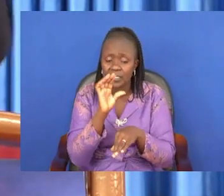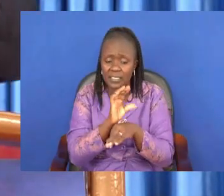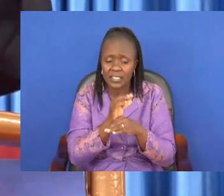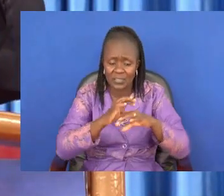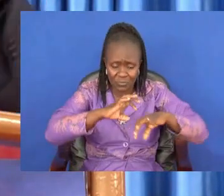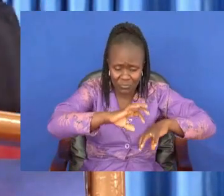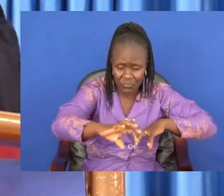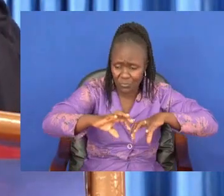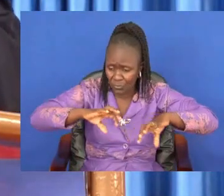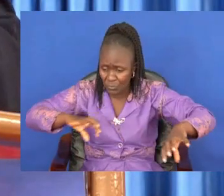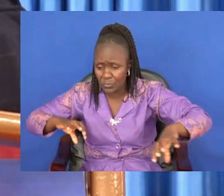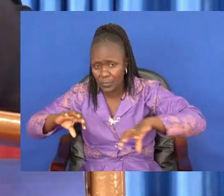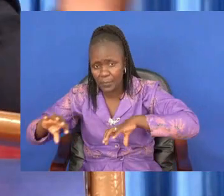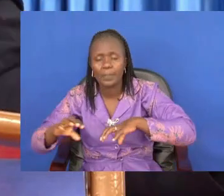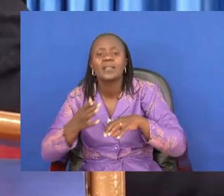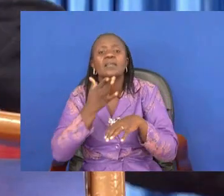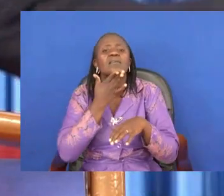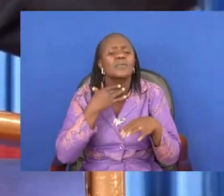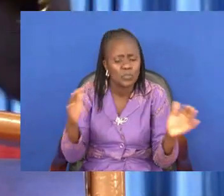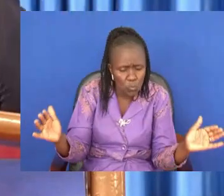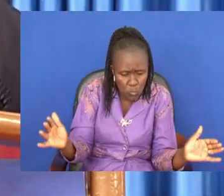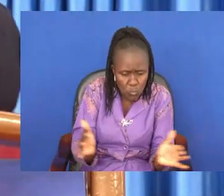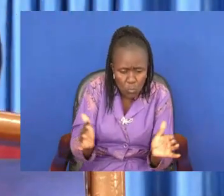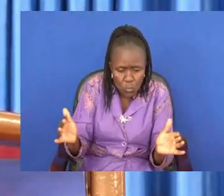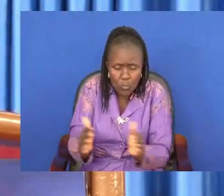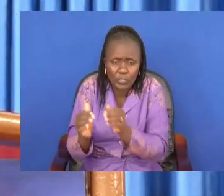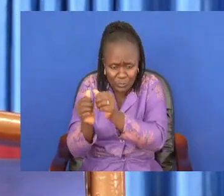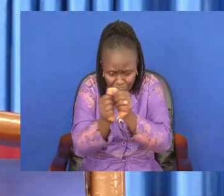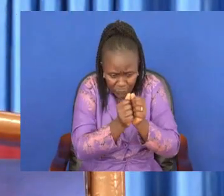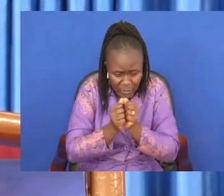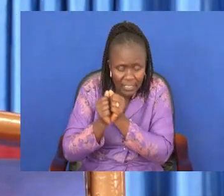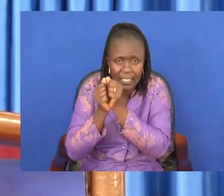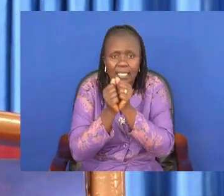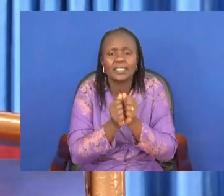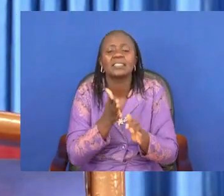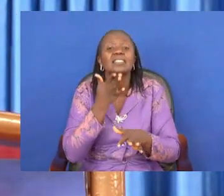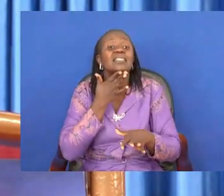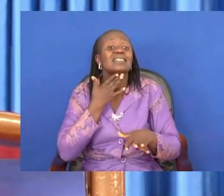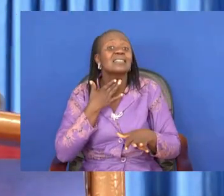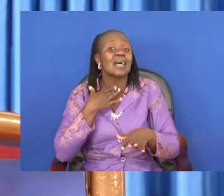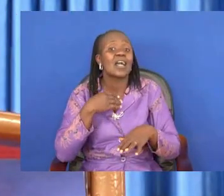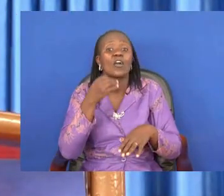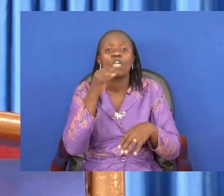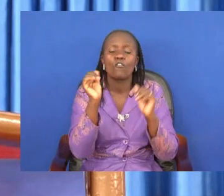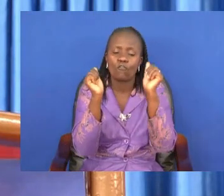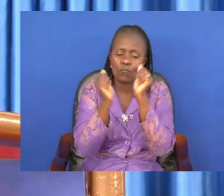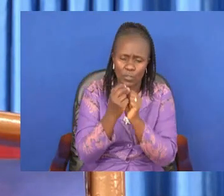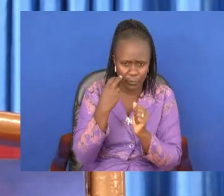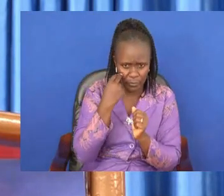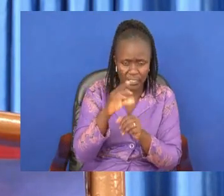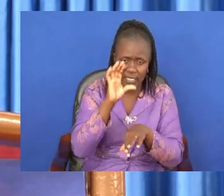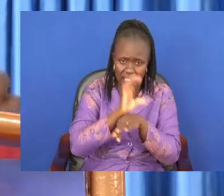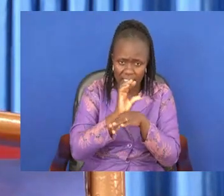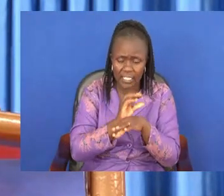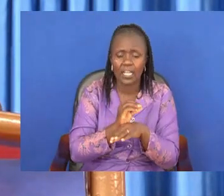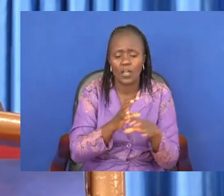and grouping up, he wanted to bring this church together because that was his desire. His desire was to see the